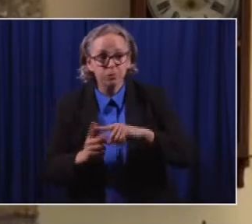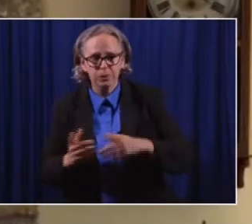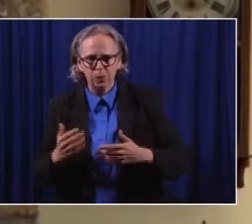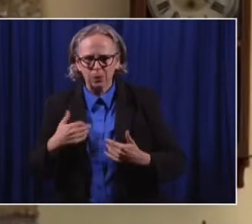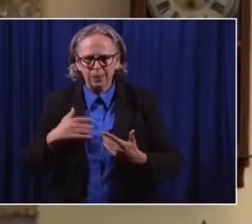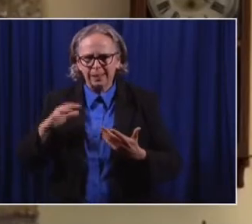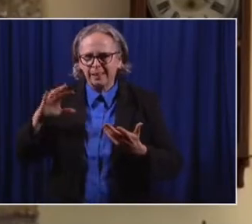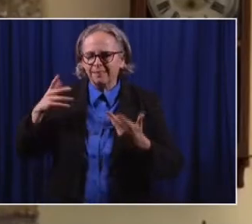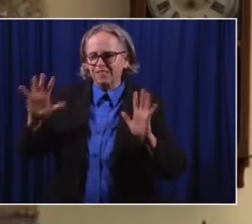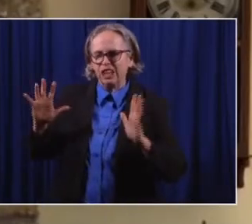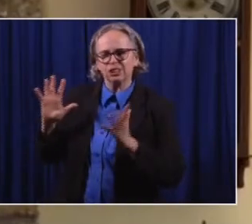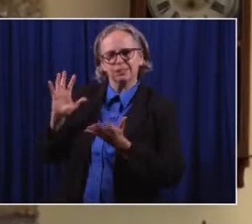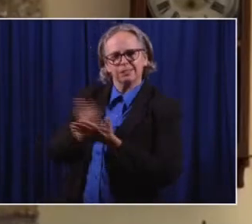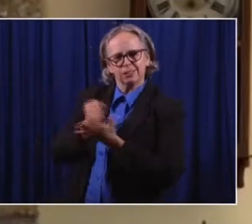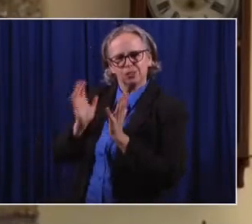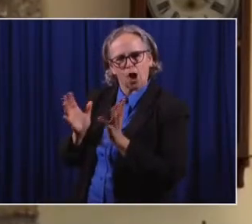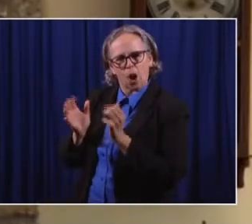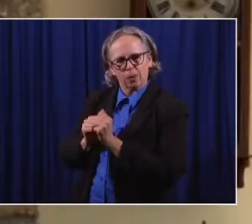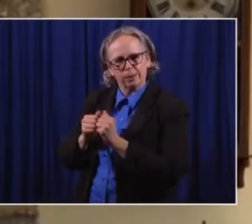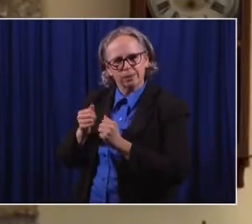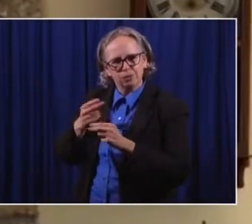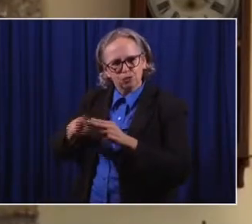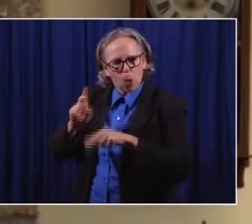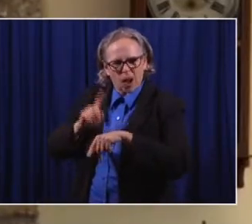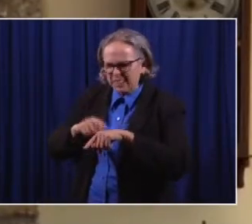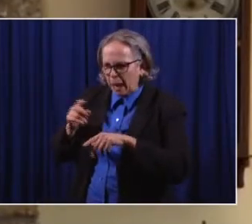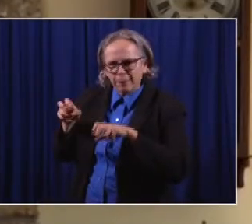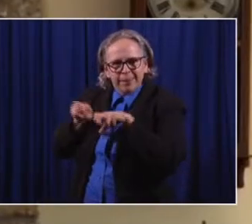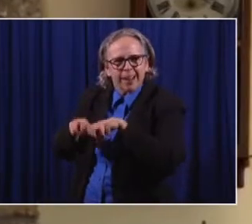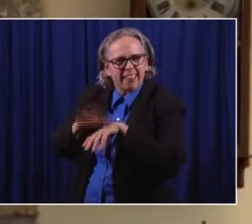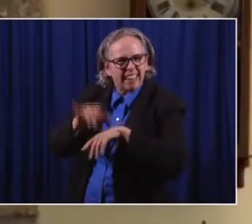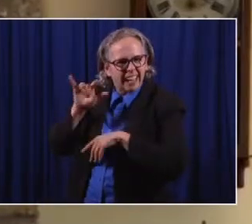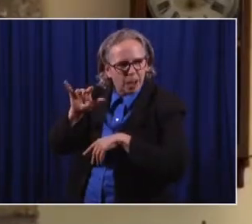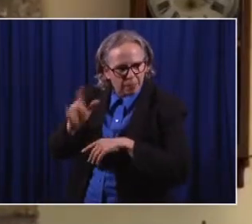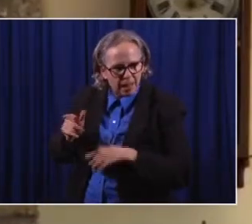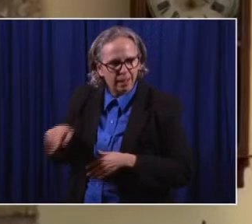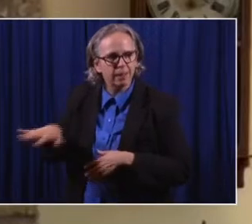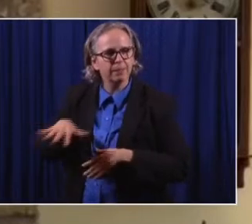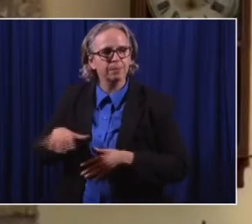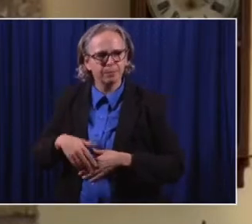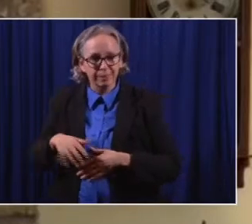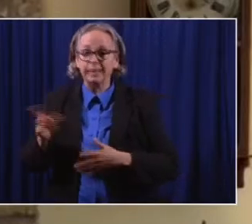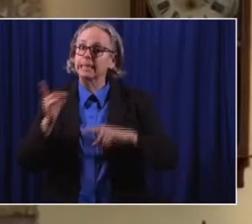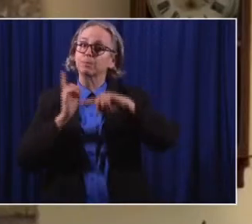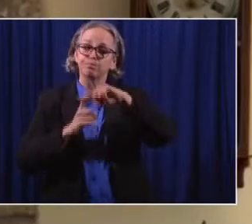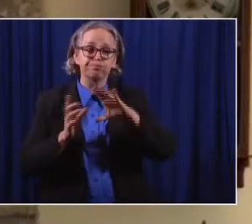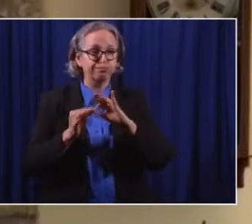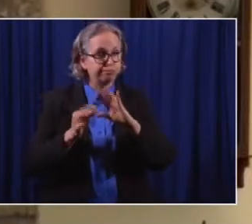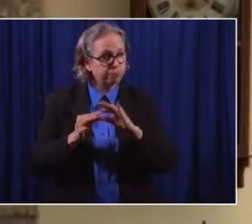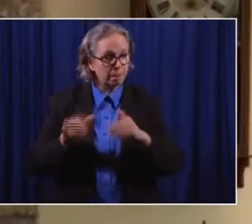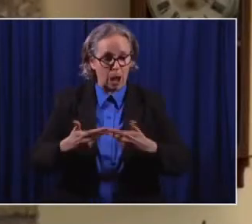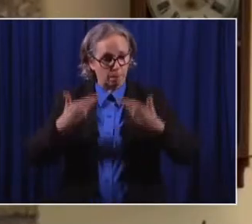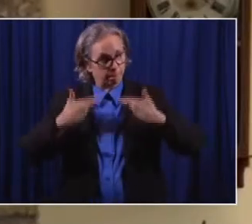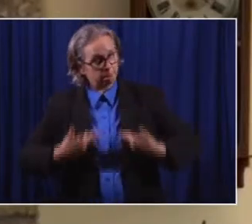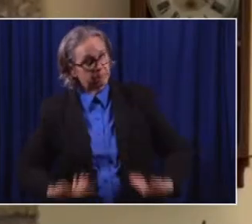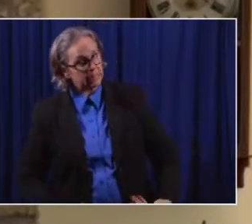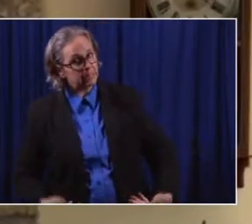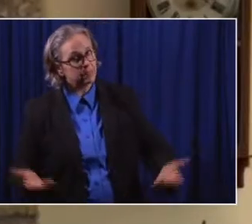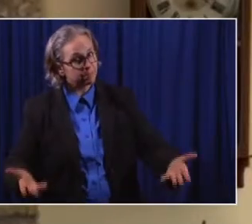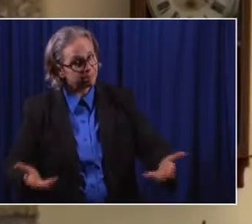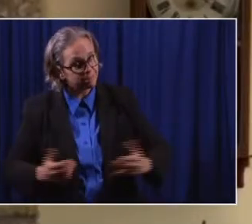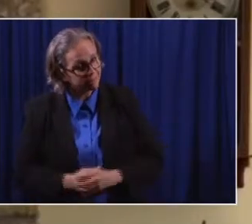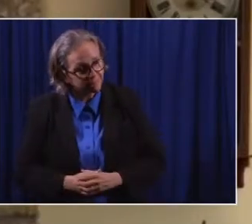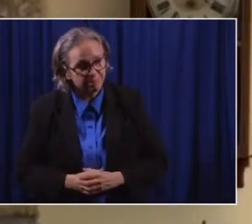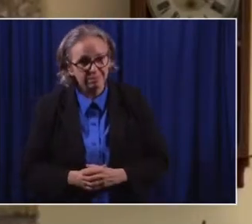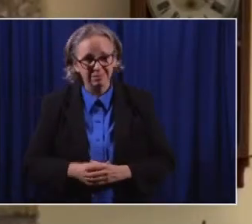while, along with members of the congressional delegation. But he had some nice things to say, but then that did elicit some boos out there.